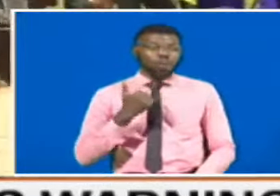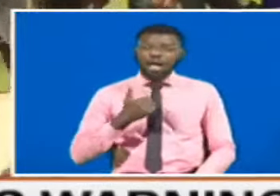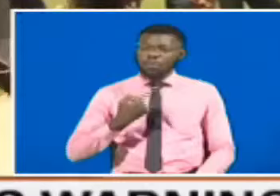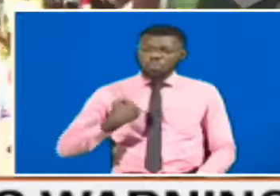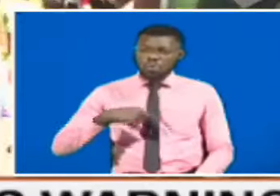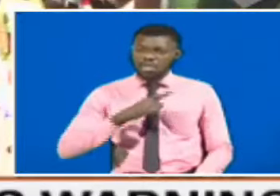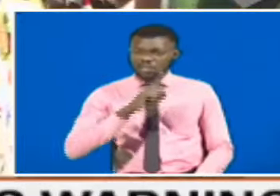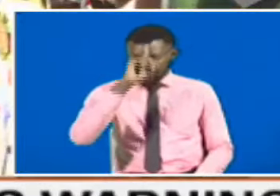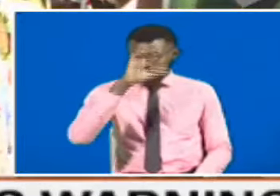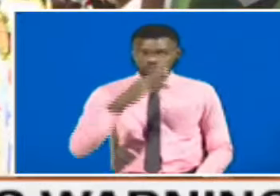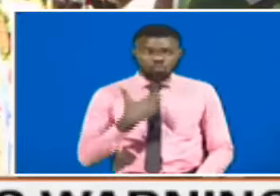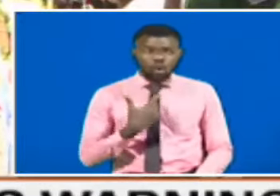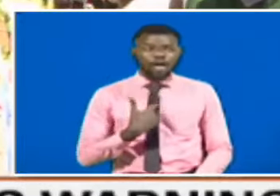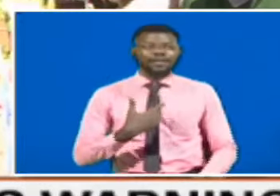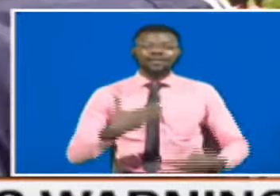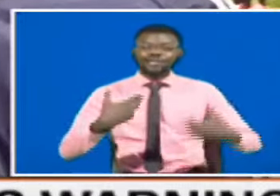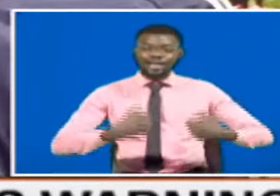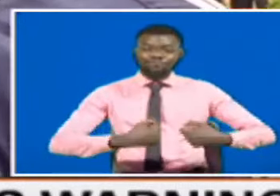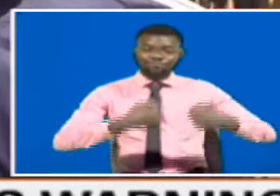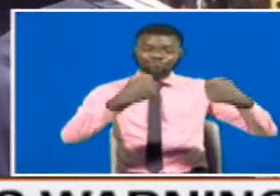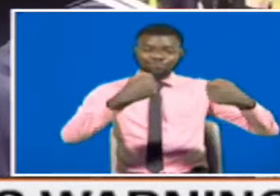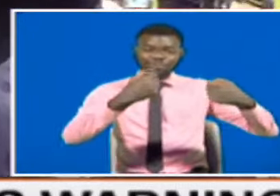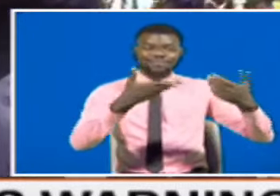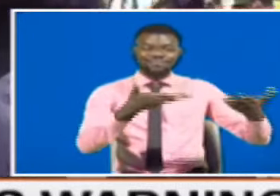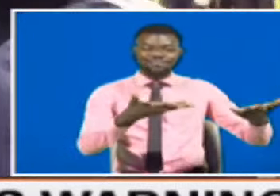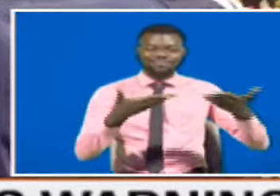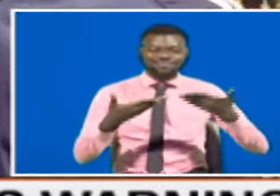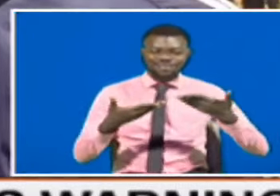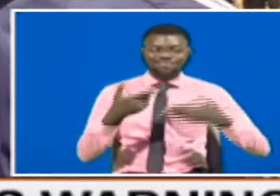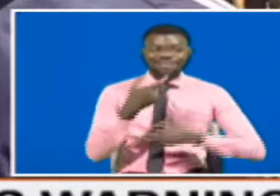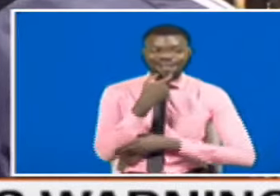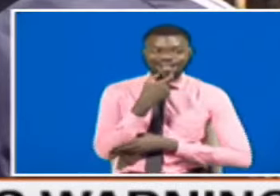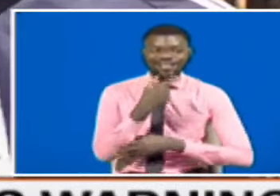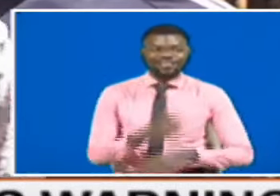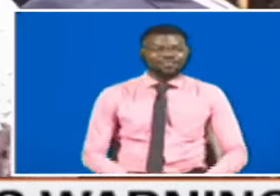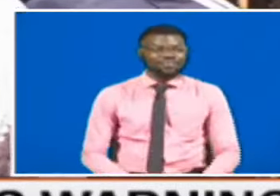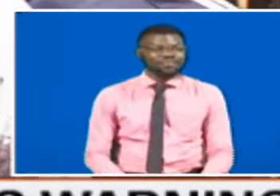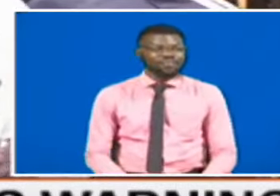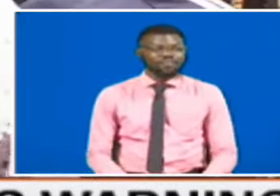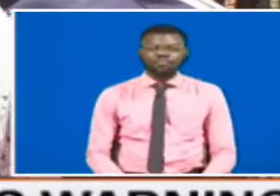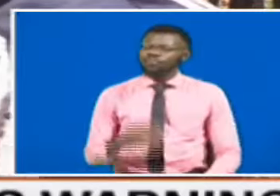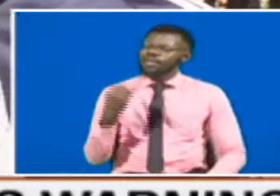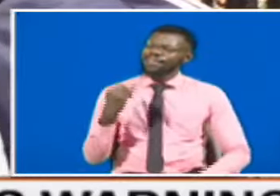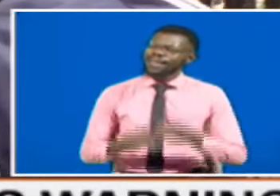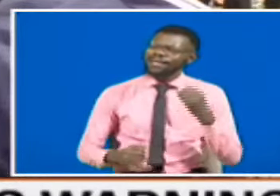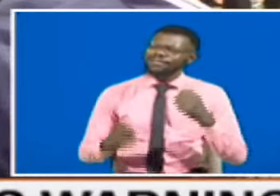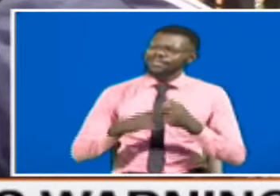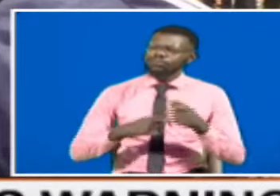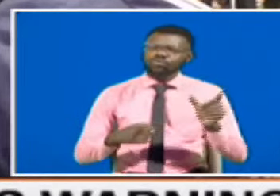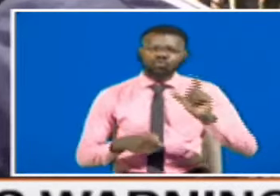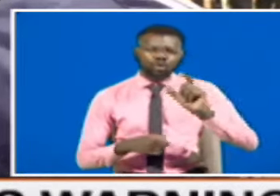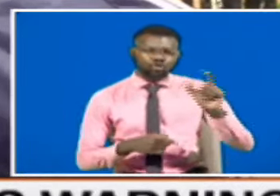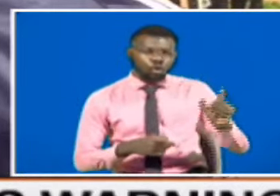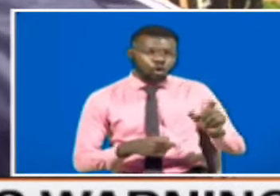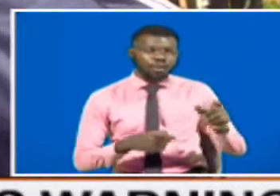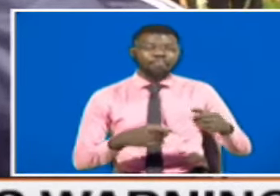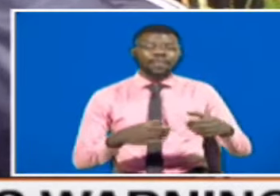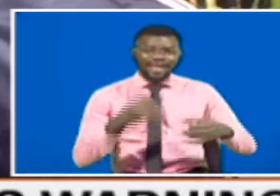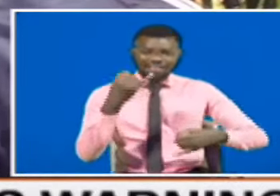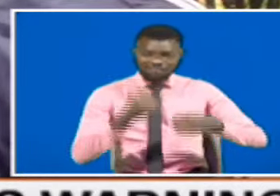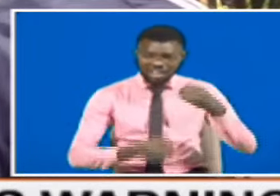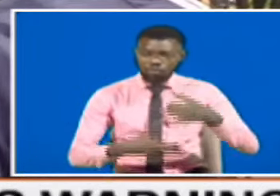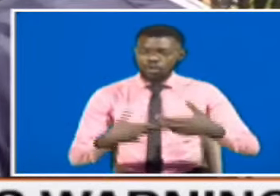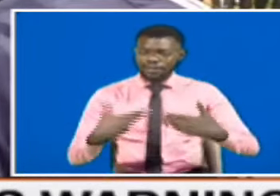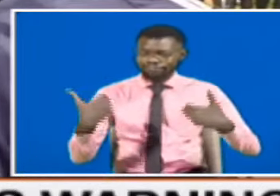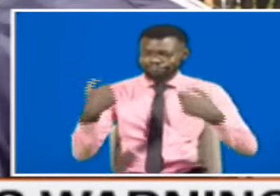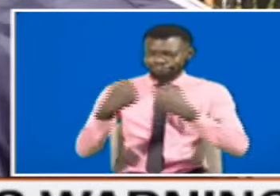trophy, tuileta hapa Nyanza nyumbani. We have played the last six regional finals.